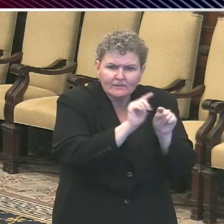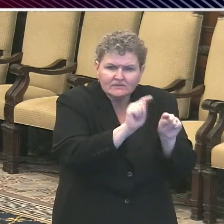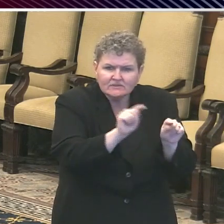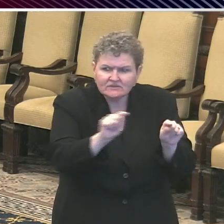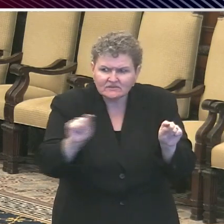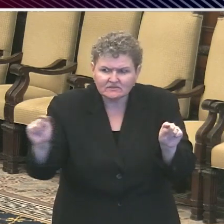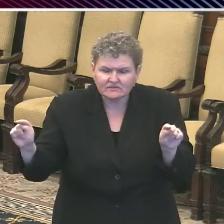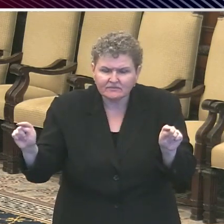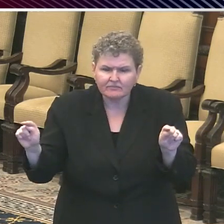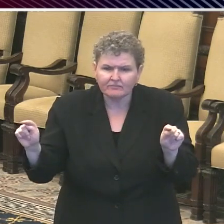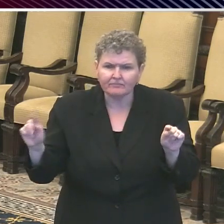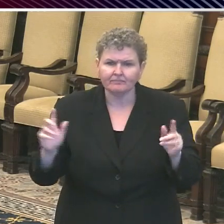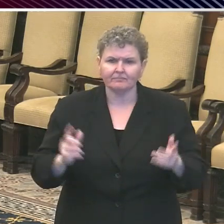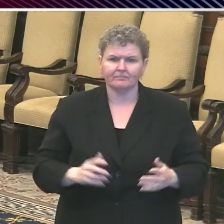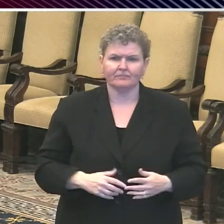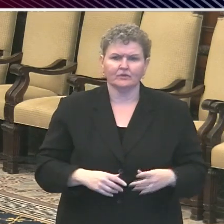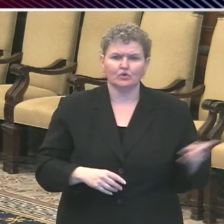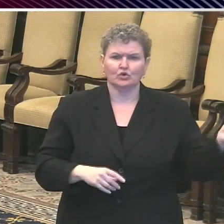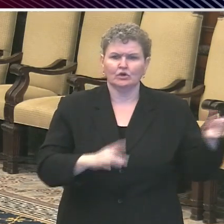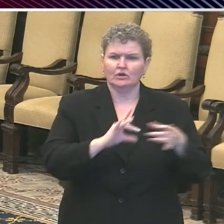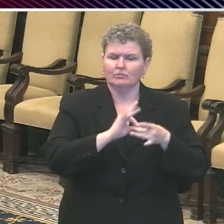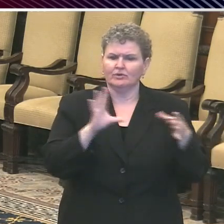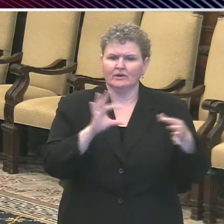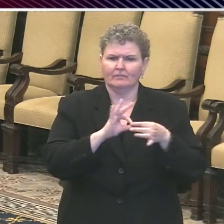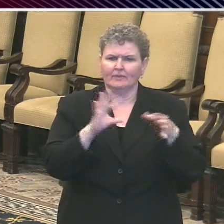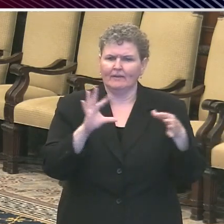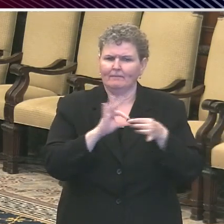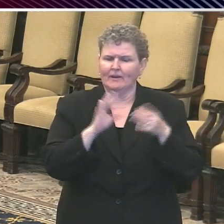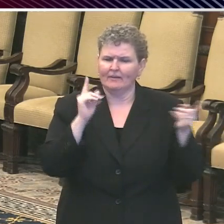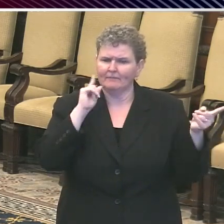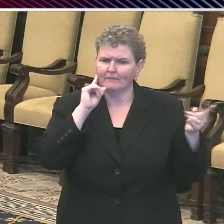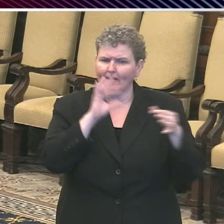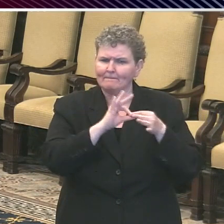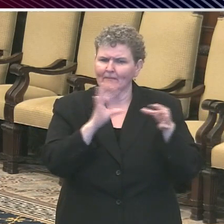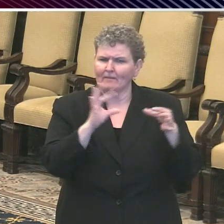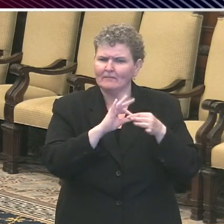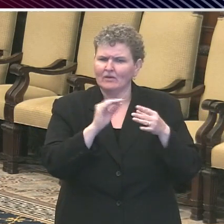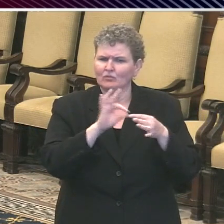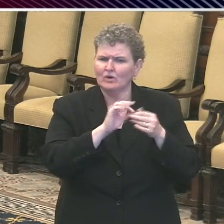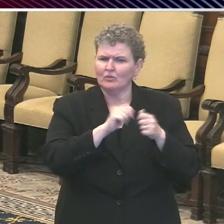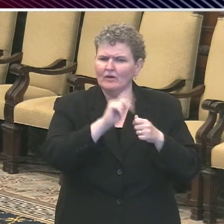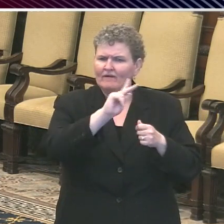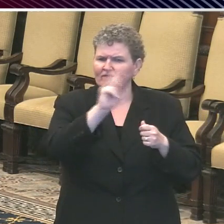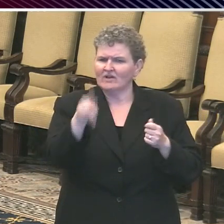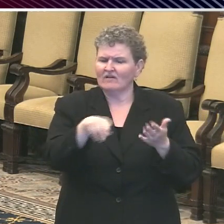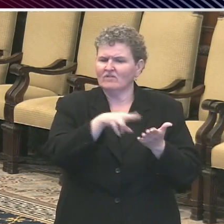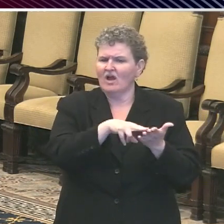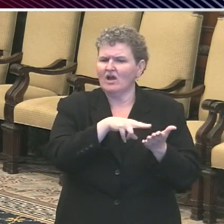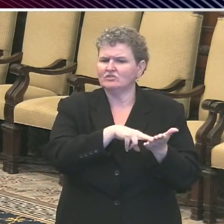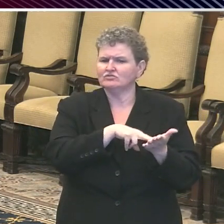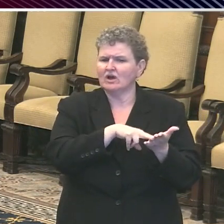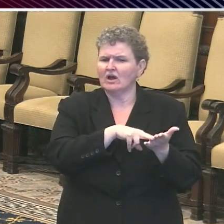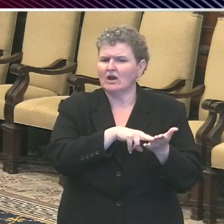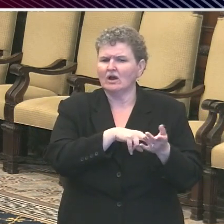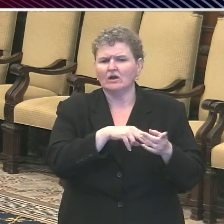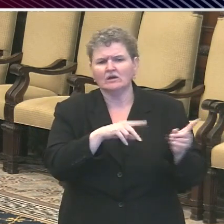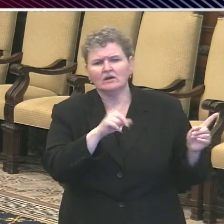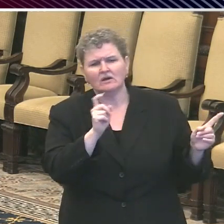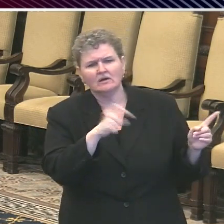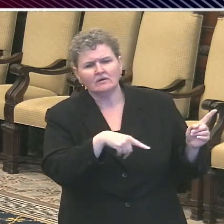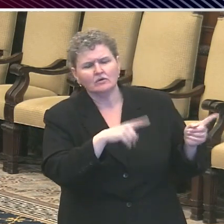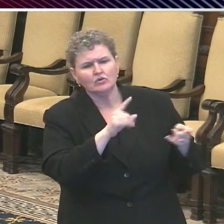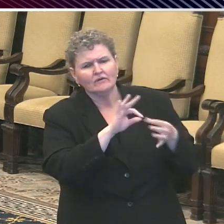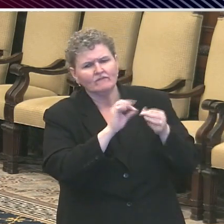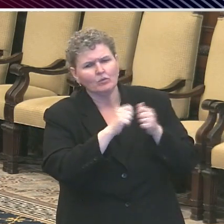So, question over because you were broken up. Yeah, I think it's around equity of contracts. My question is there anything more the city could be doing to equitably